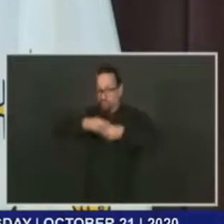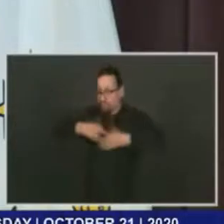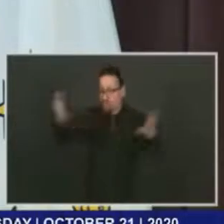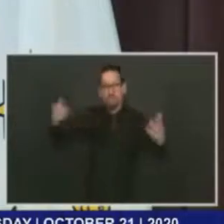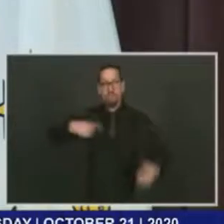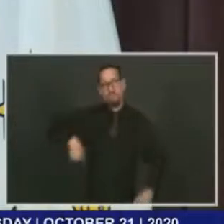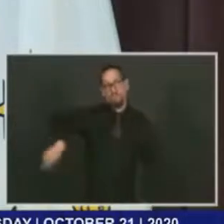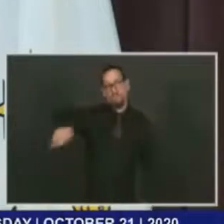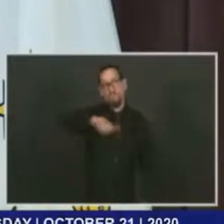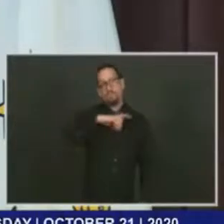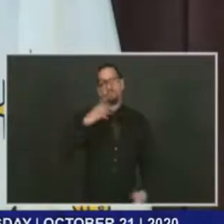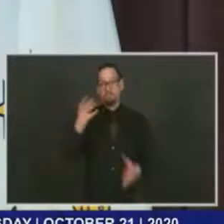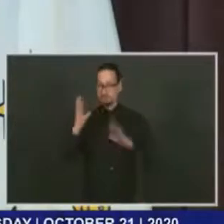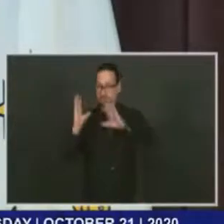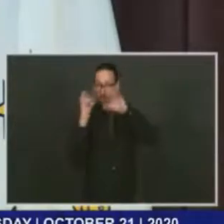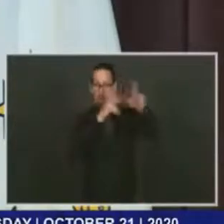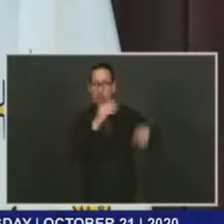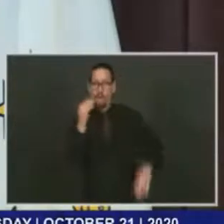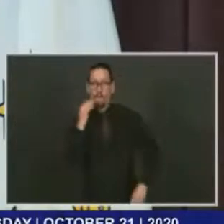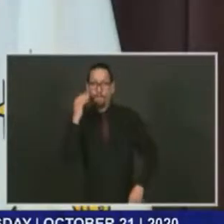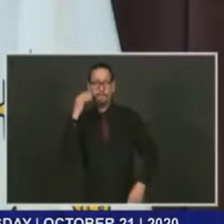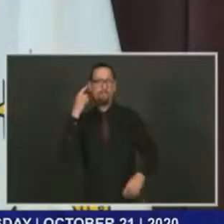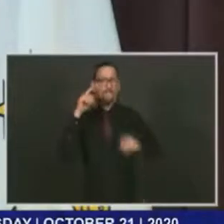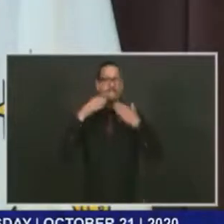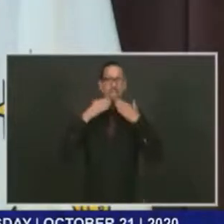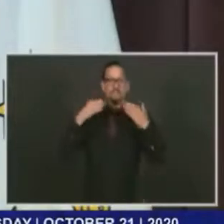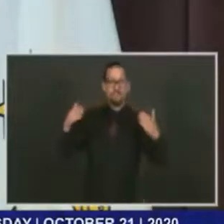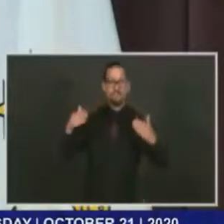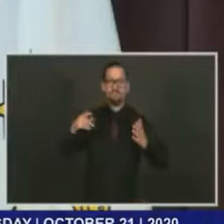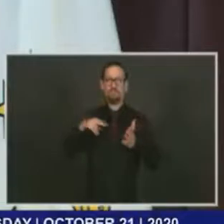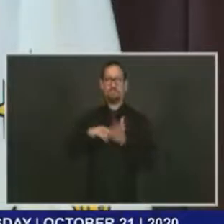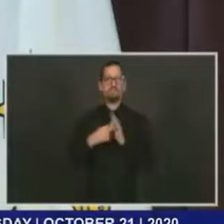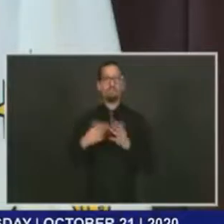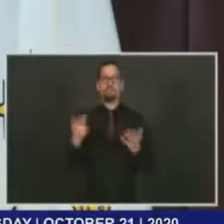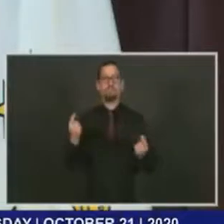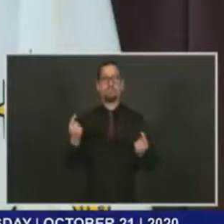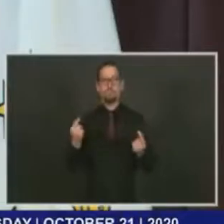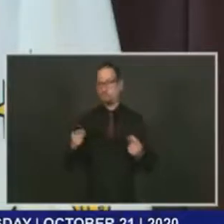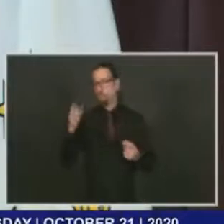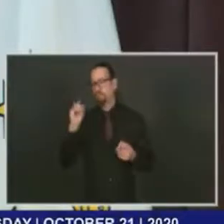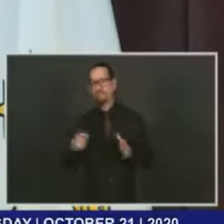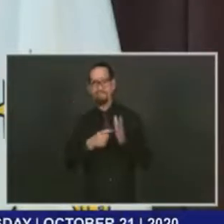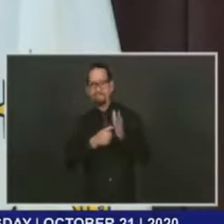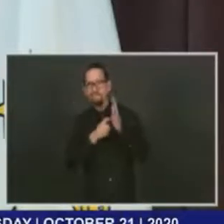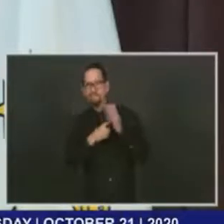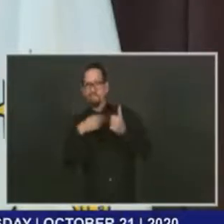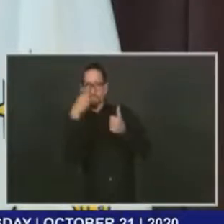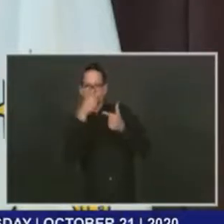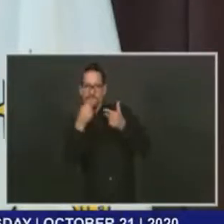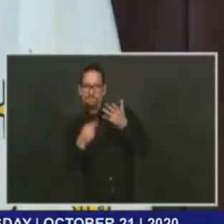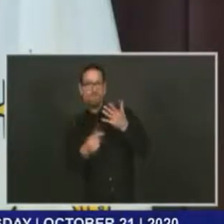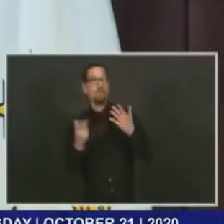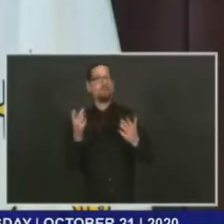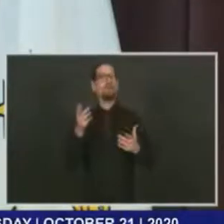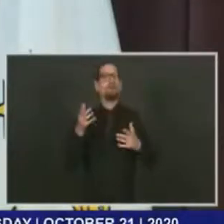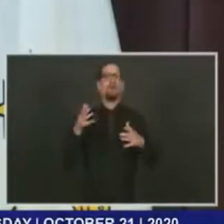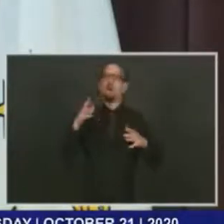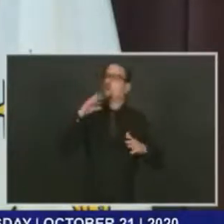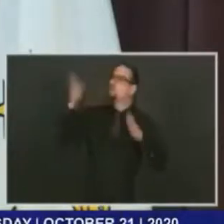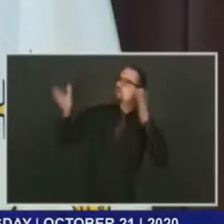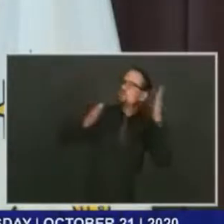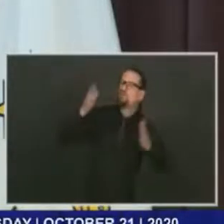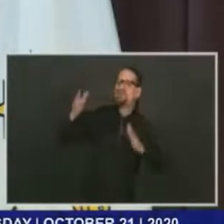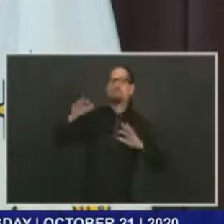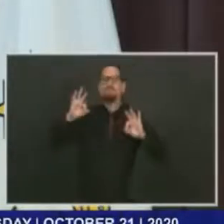local, avoid non-essential activities, avoid social gatherings, so that when they go home to their family members, they